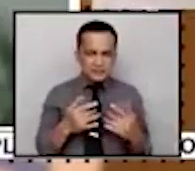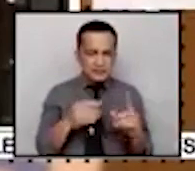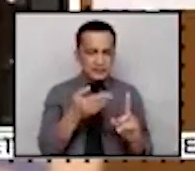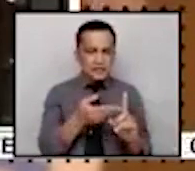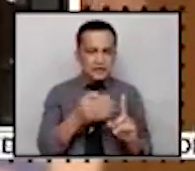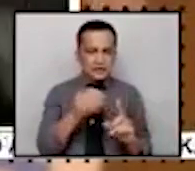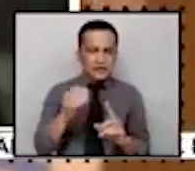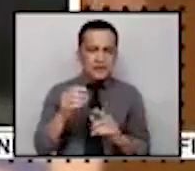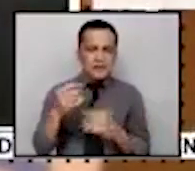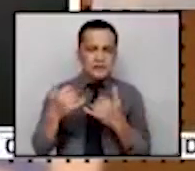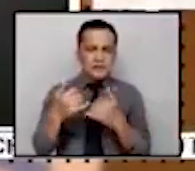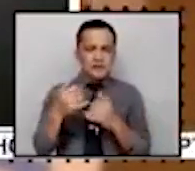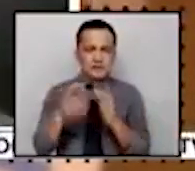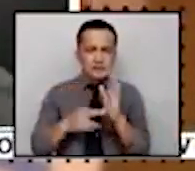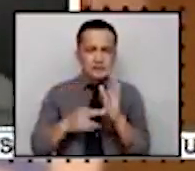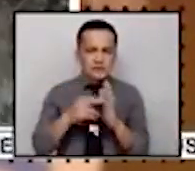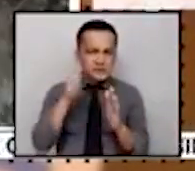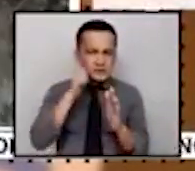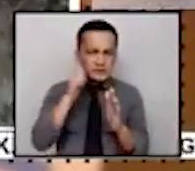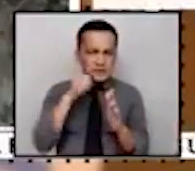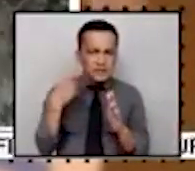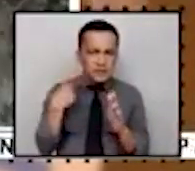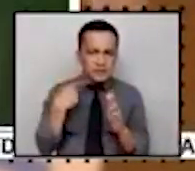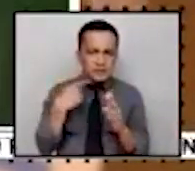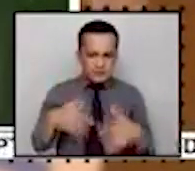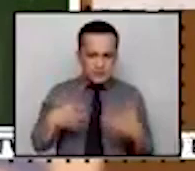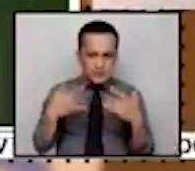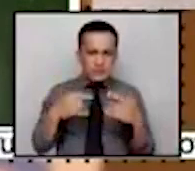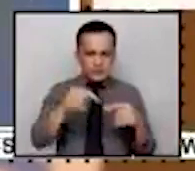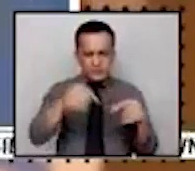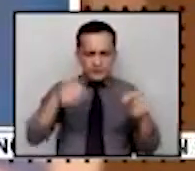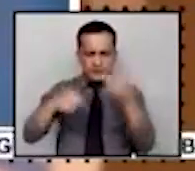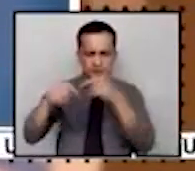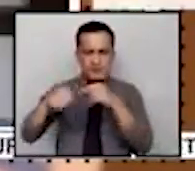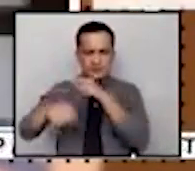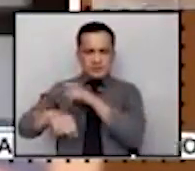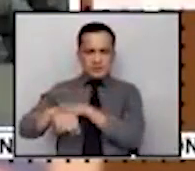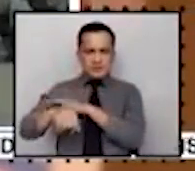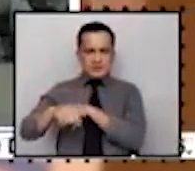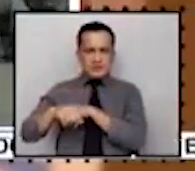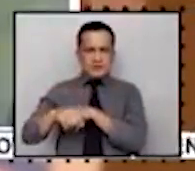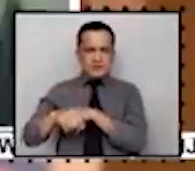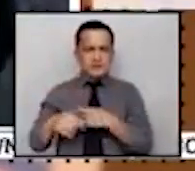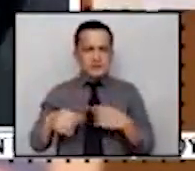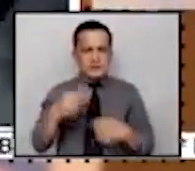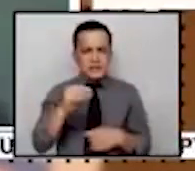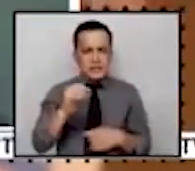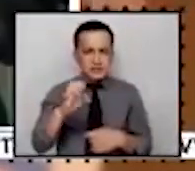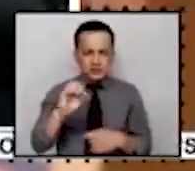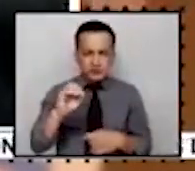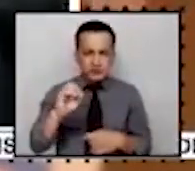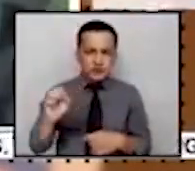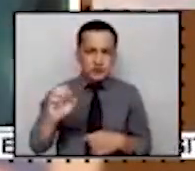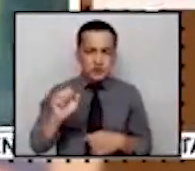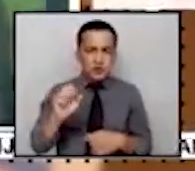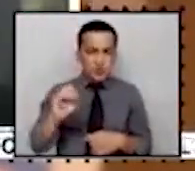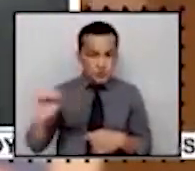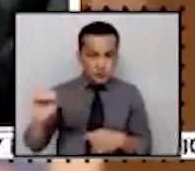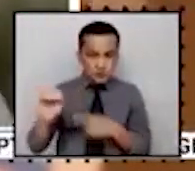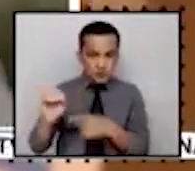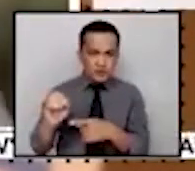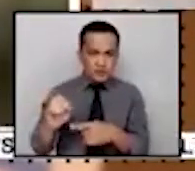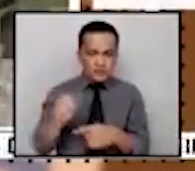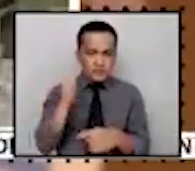mayroong painful life who traveled back in time sa body ni Hae-soo, an optimistic girl who initially falls in love with